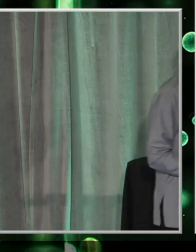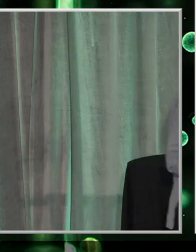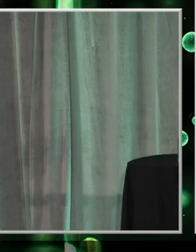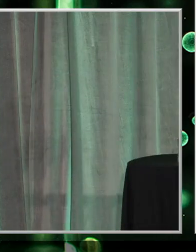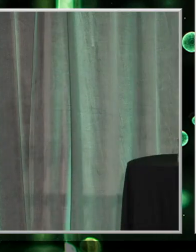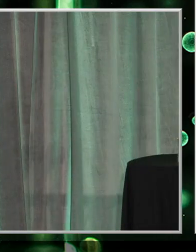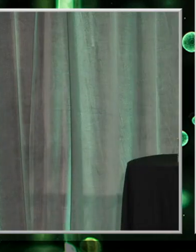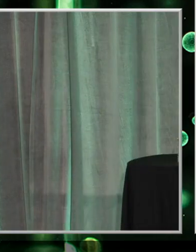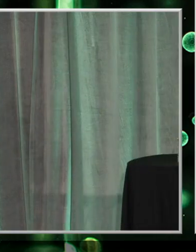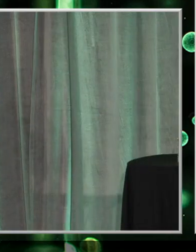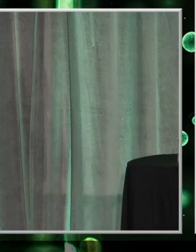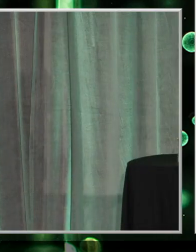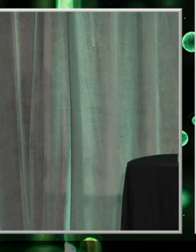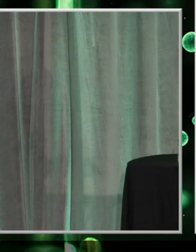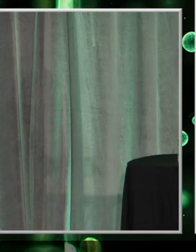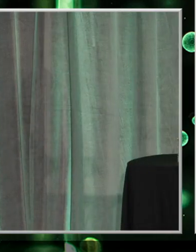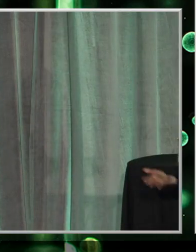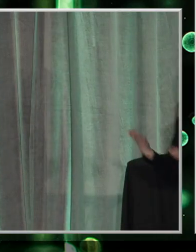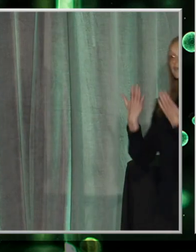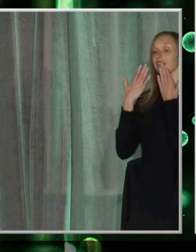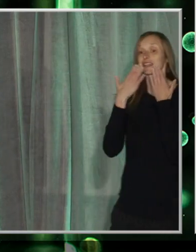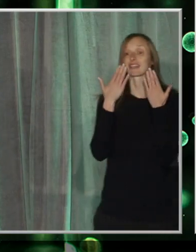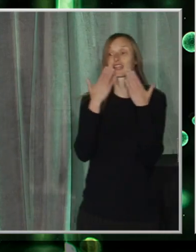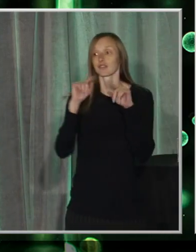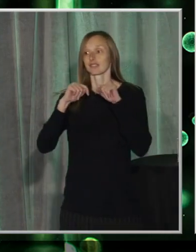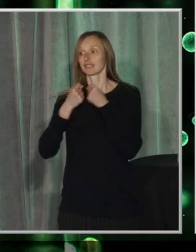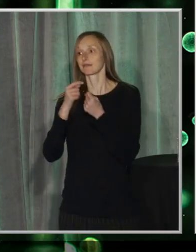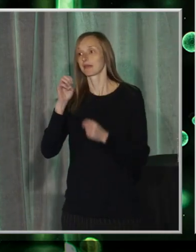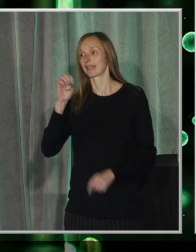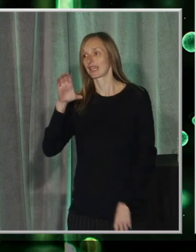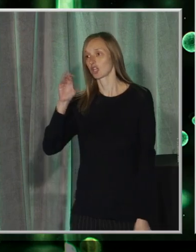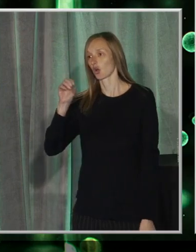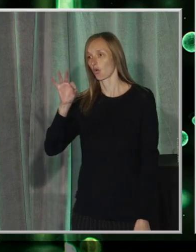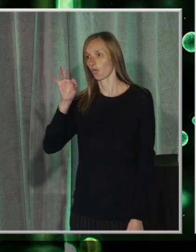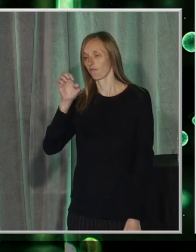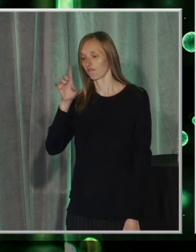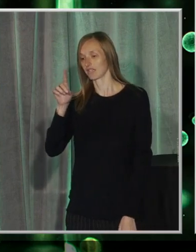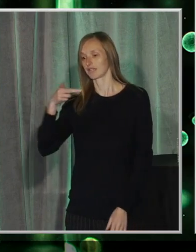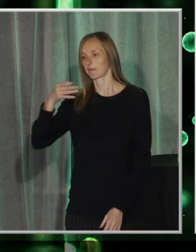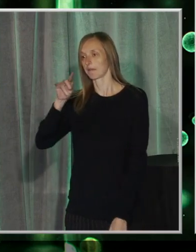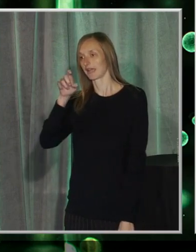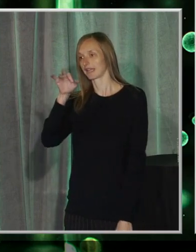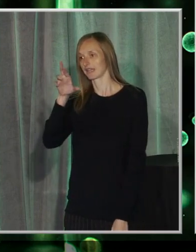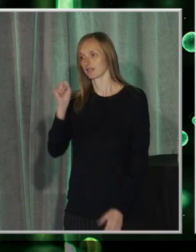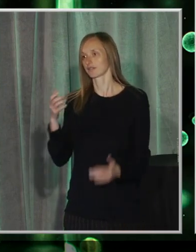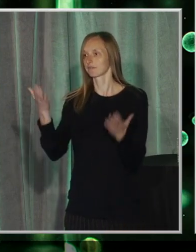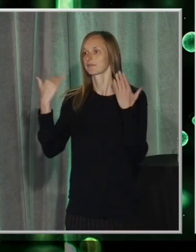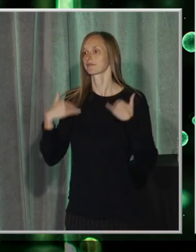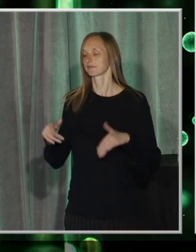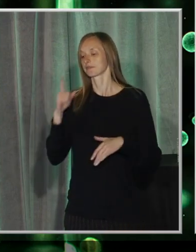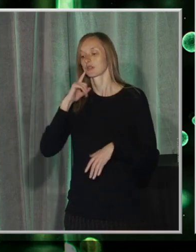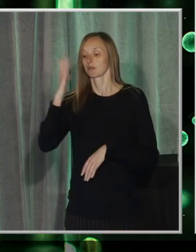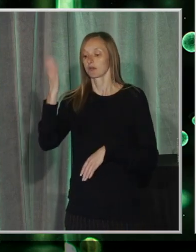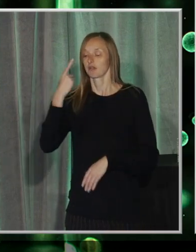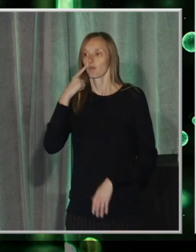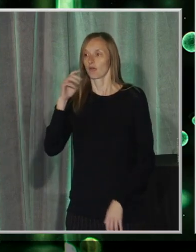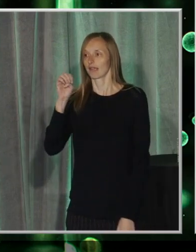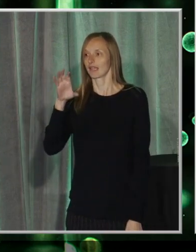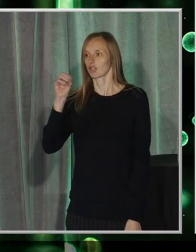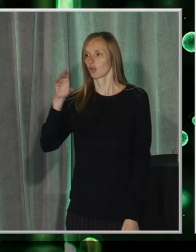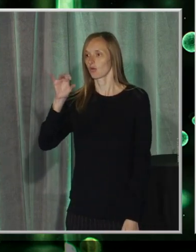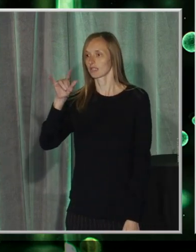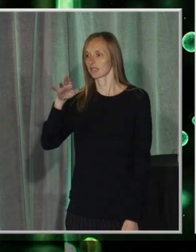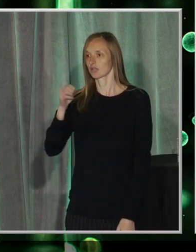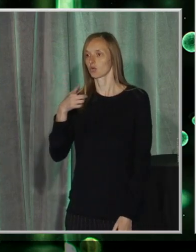Thank you, Trezor and Team EcoFeed Pioneers. Yeah, great you. Work. And next up to present for EcoCycle